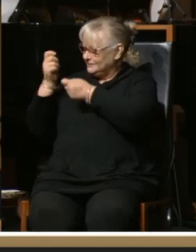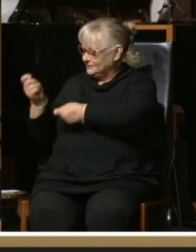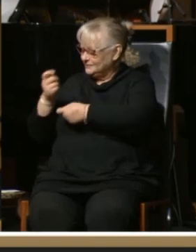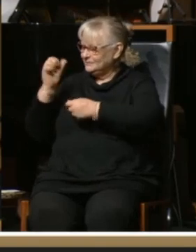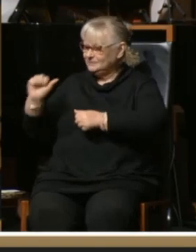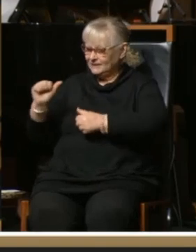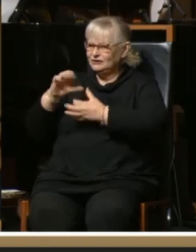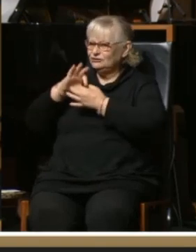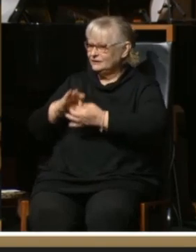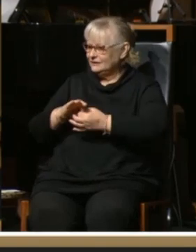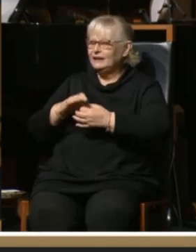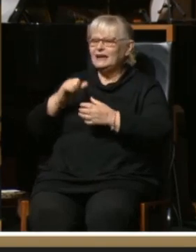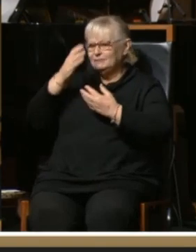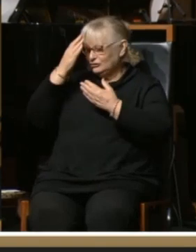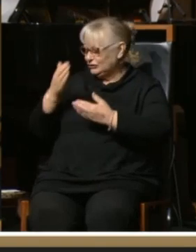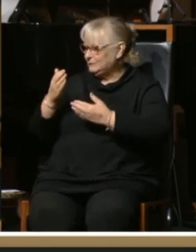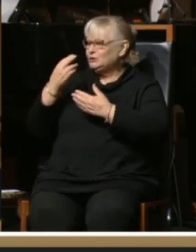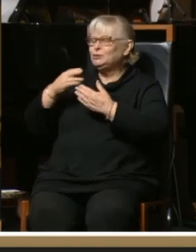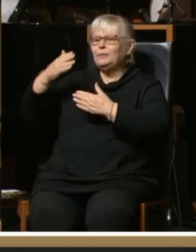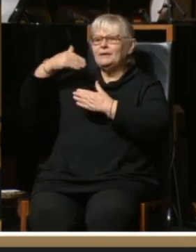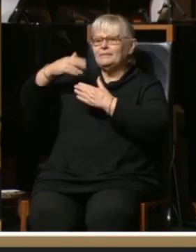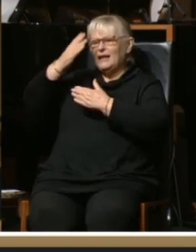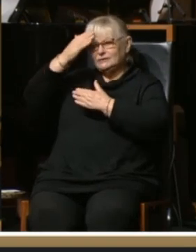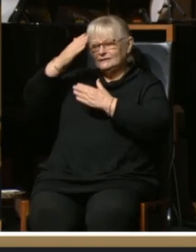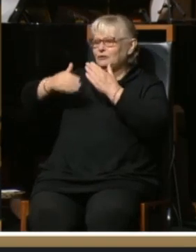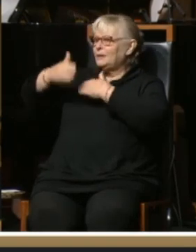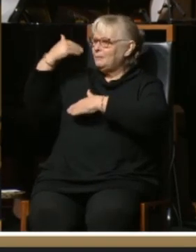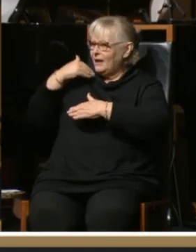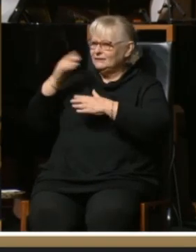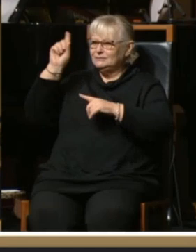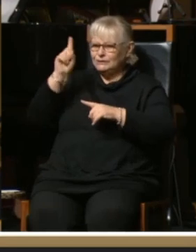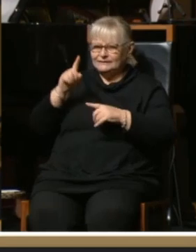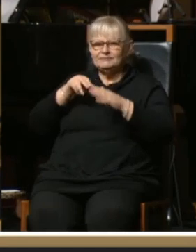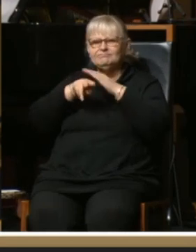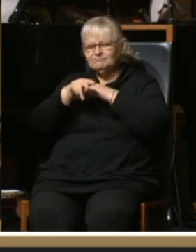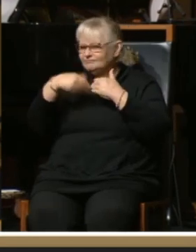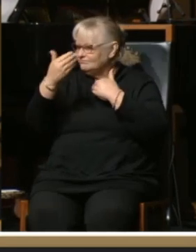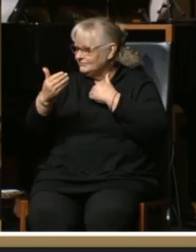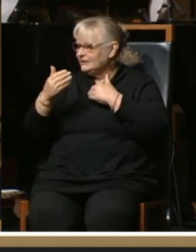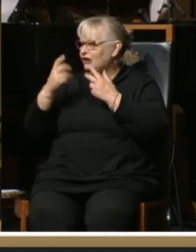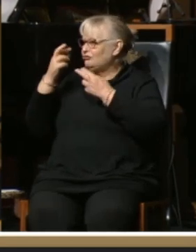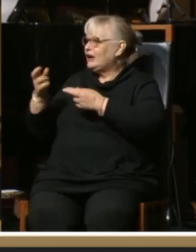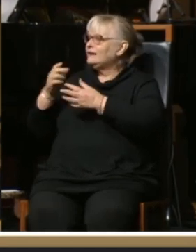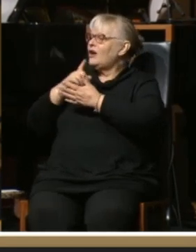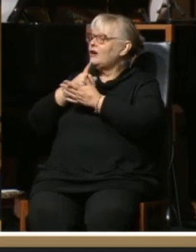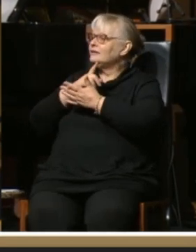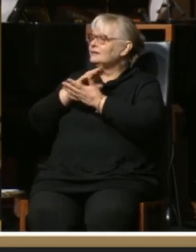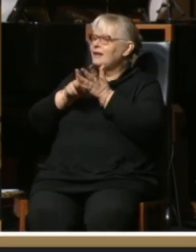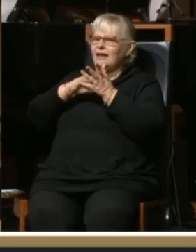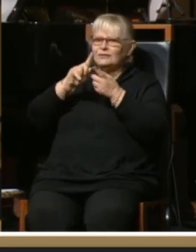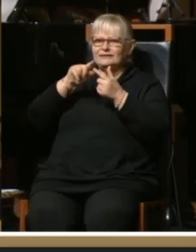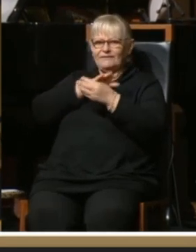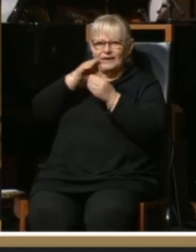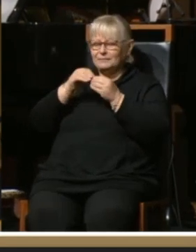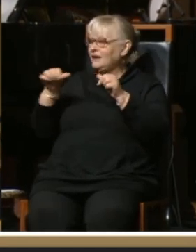pay my respects to elders past, present and emerging, and recognise the House family and their continuing leadership in this local area. Auntie